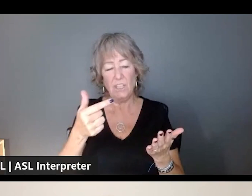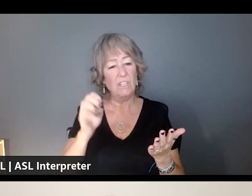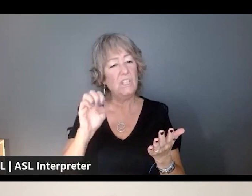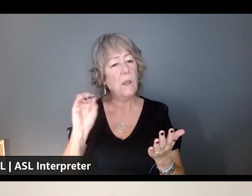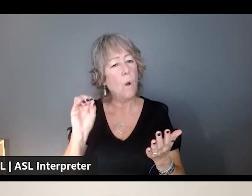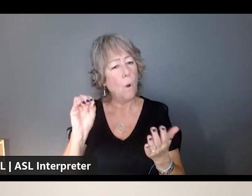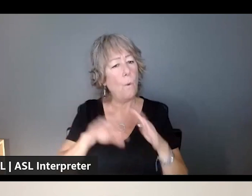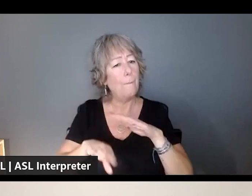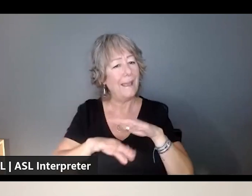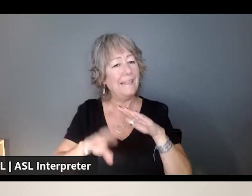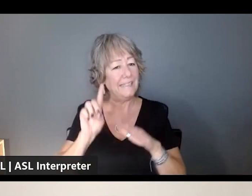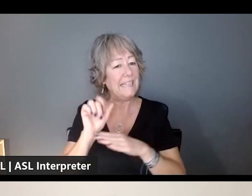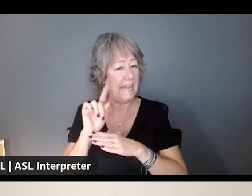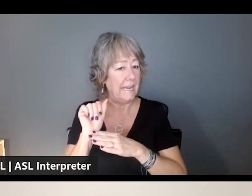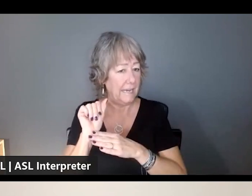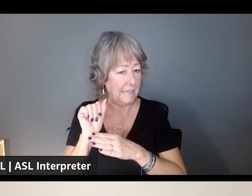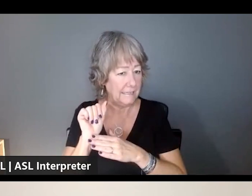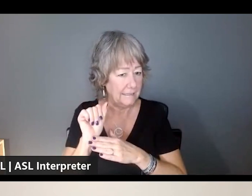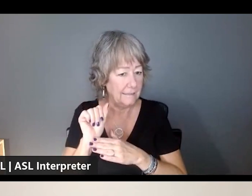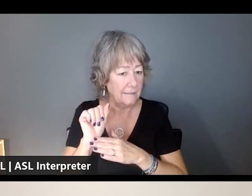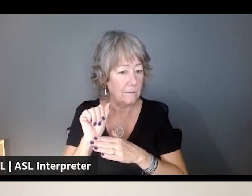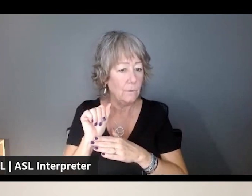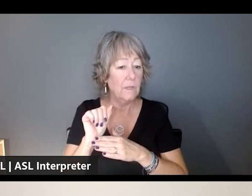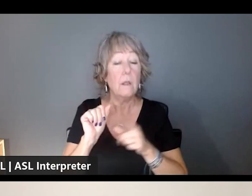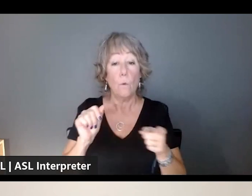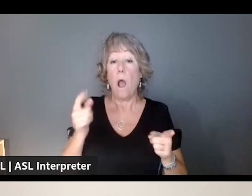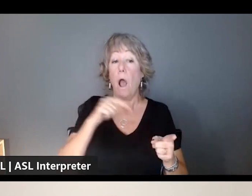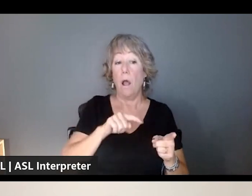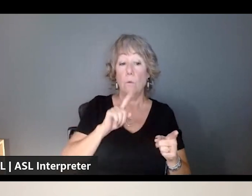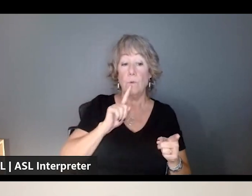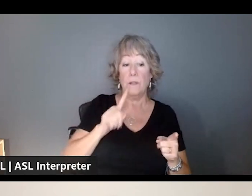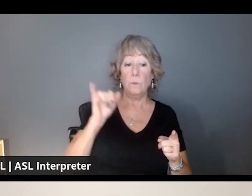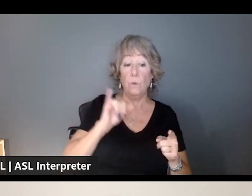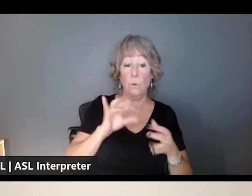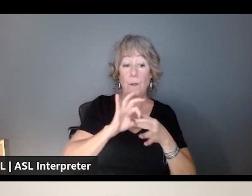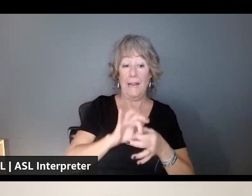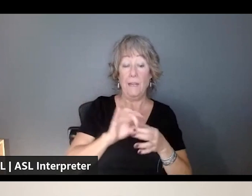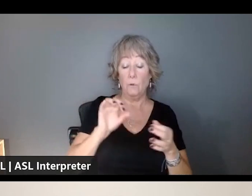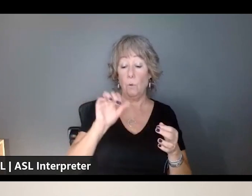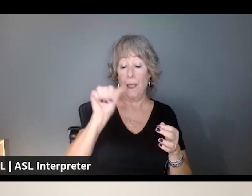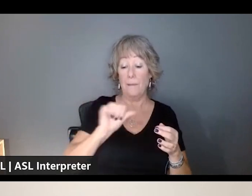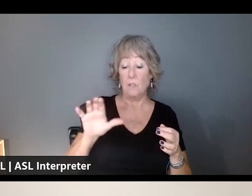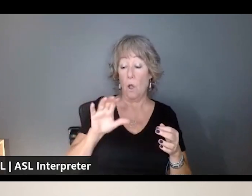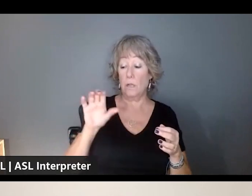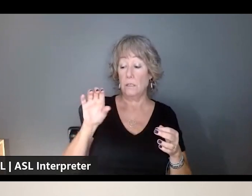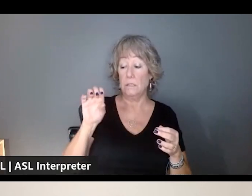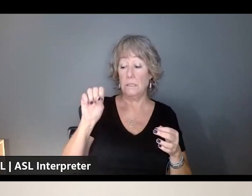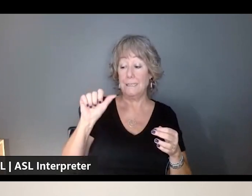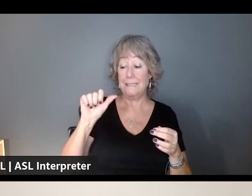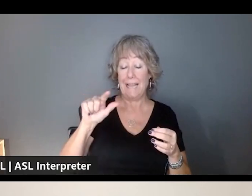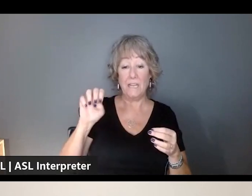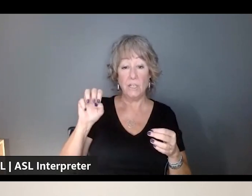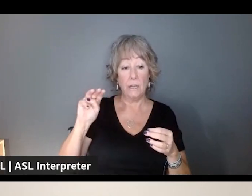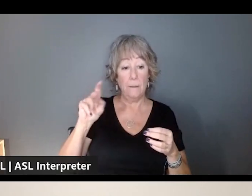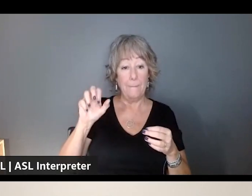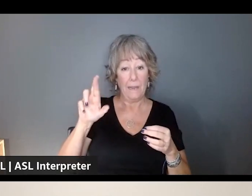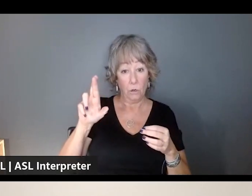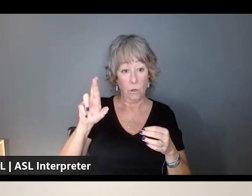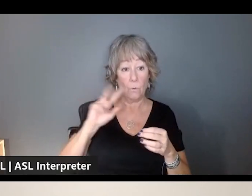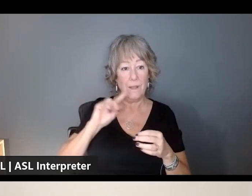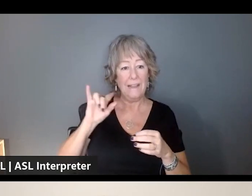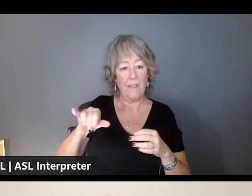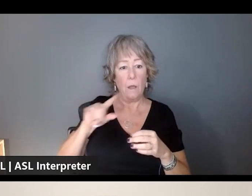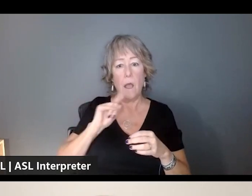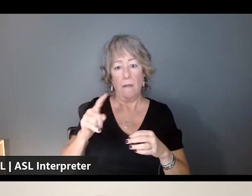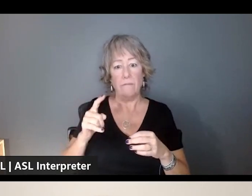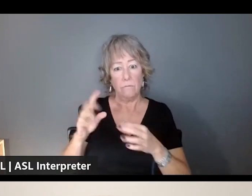geo-based data that was in SageMaker. Probably in the context of Amazon SageMaker. Yeah, I mean, the geospatial capabilities are really cool.